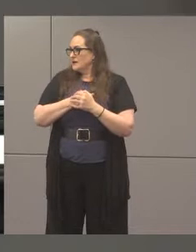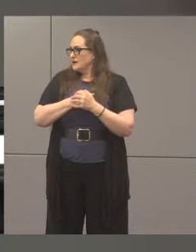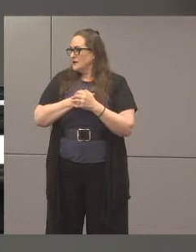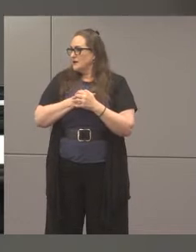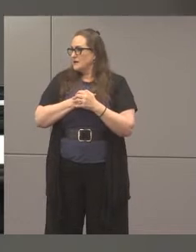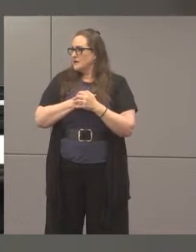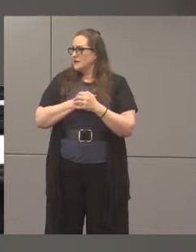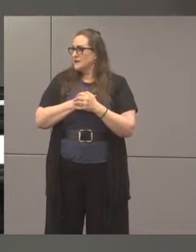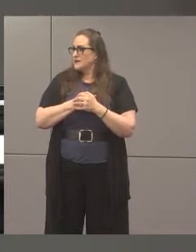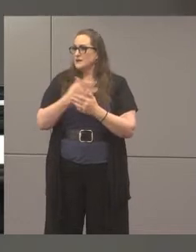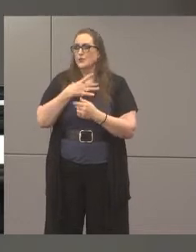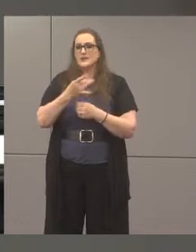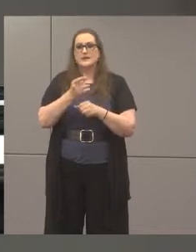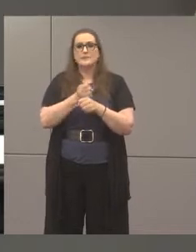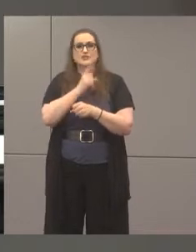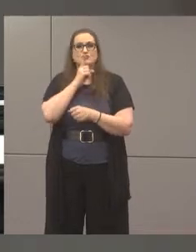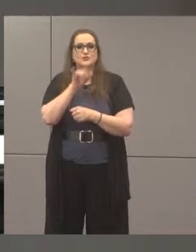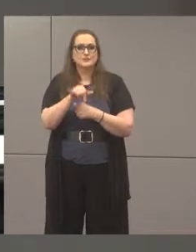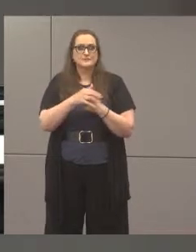would like to make sure